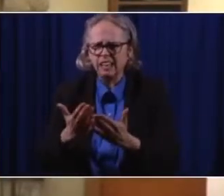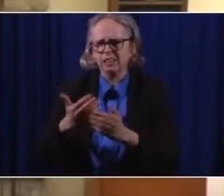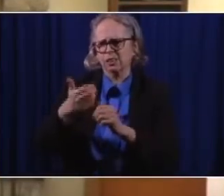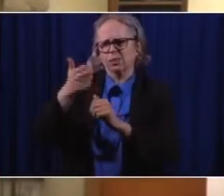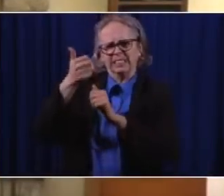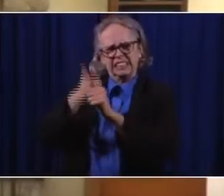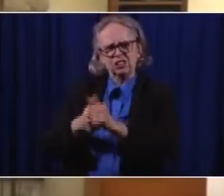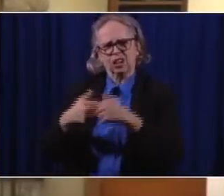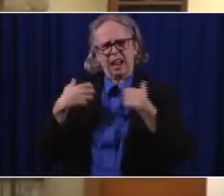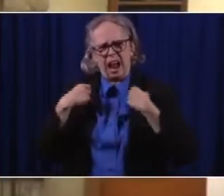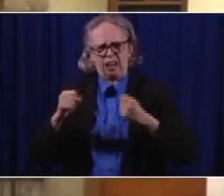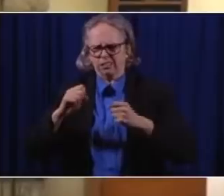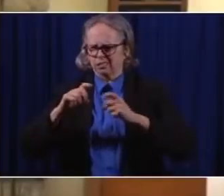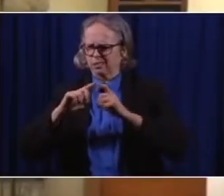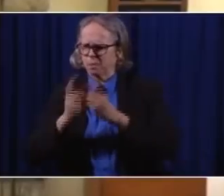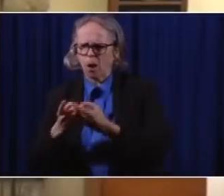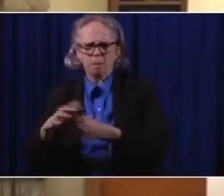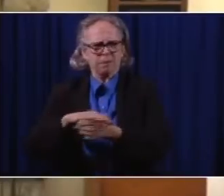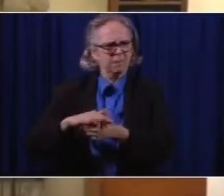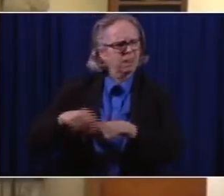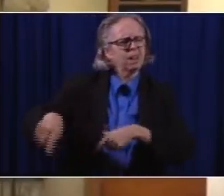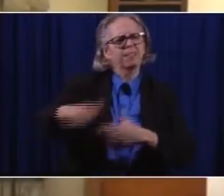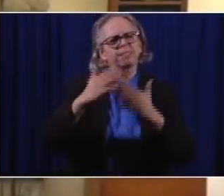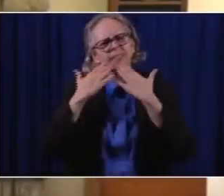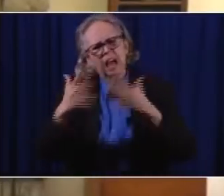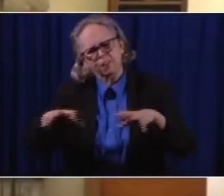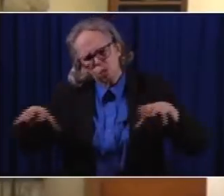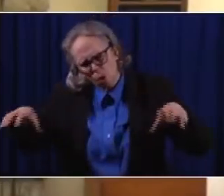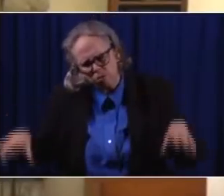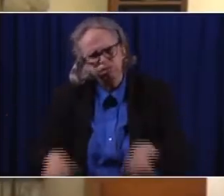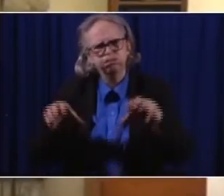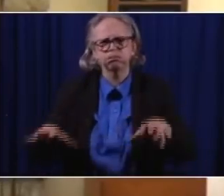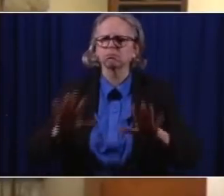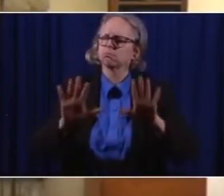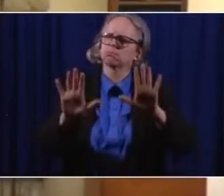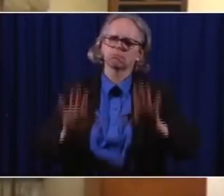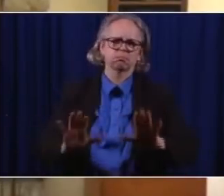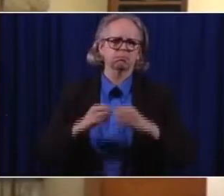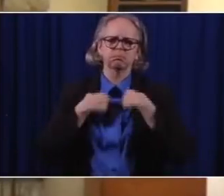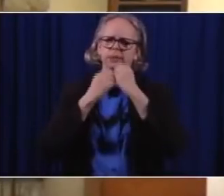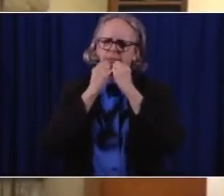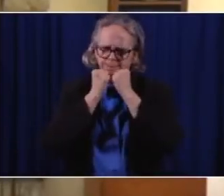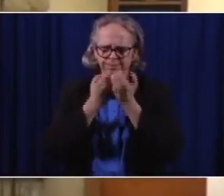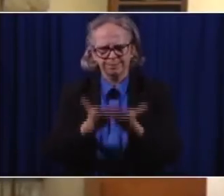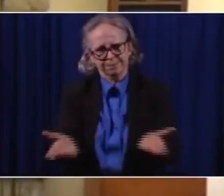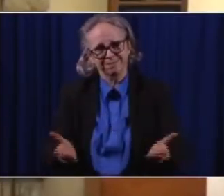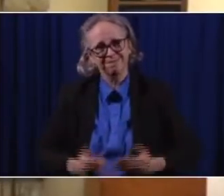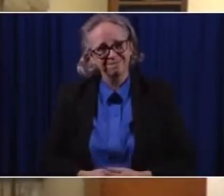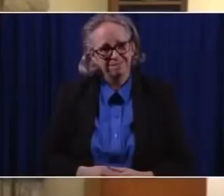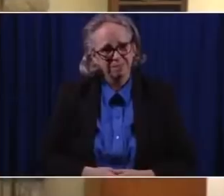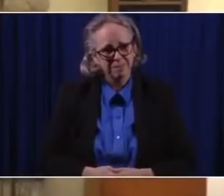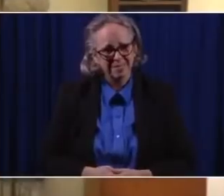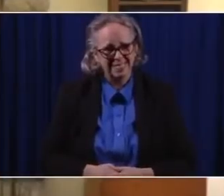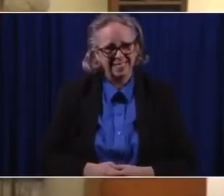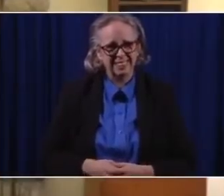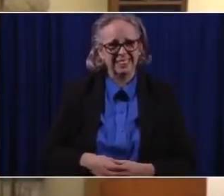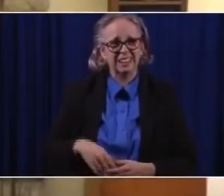Thank you so very, very much for what you're doing. I just got off the phone with Kentucky Governor